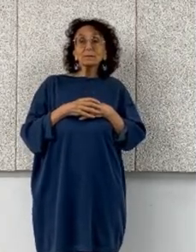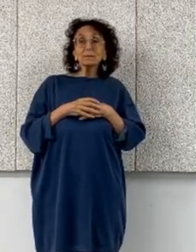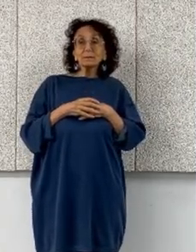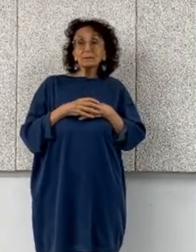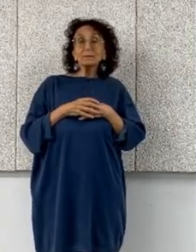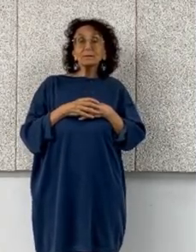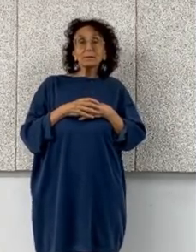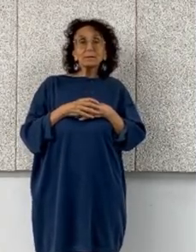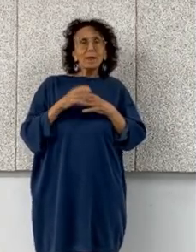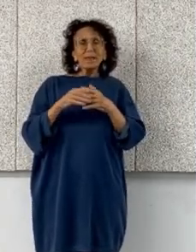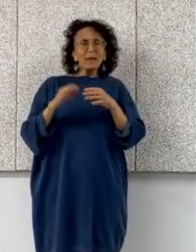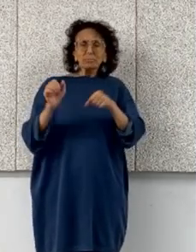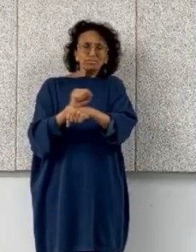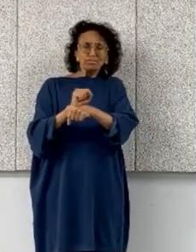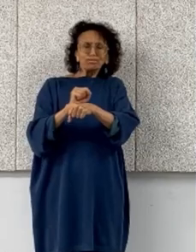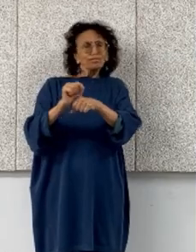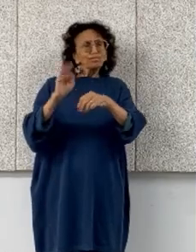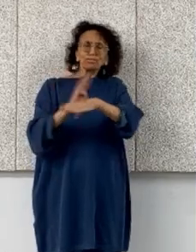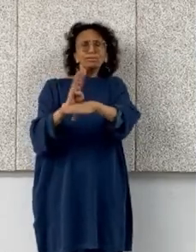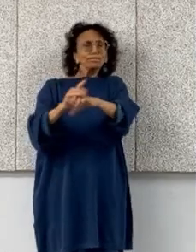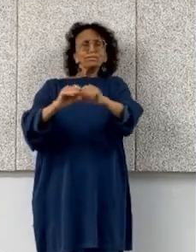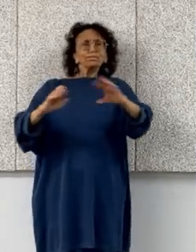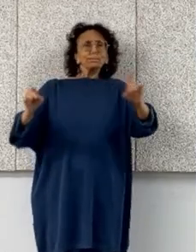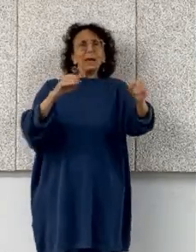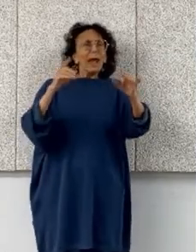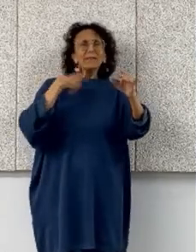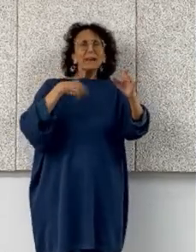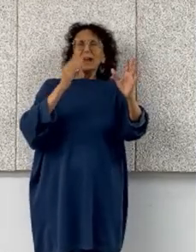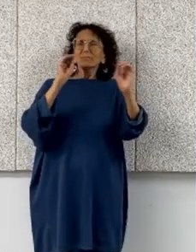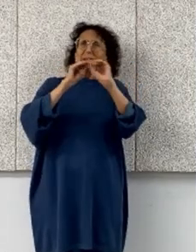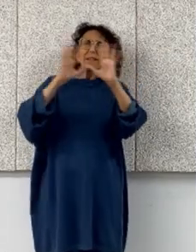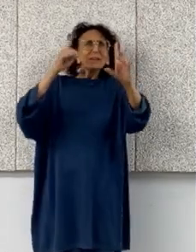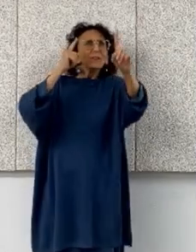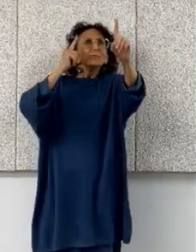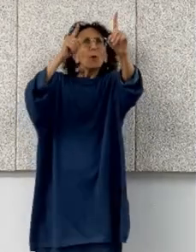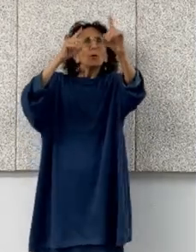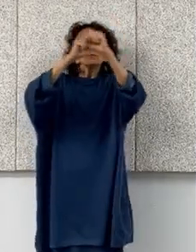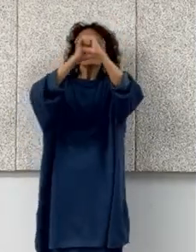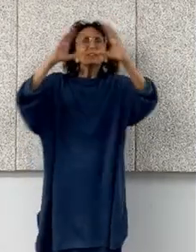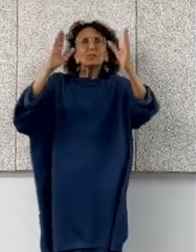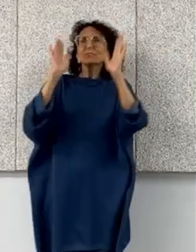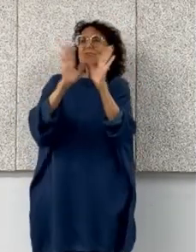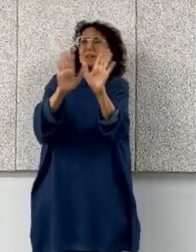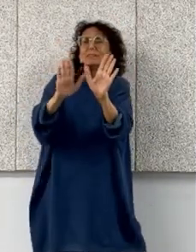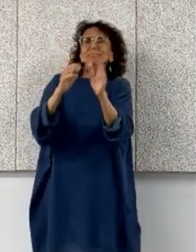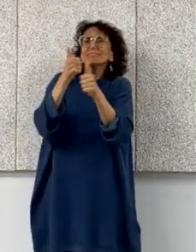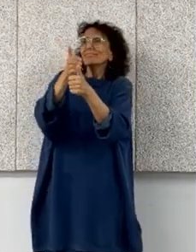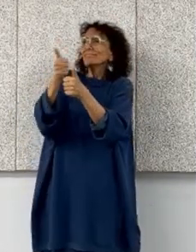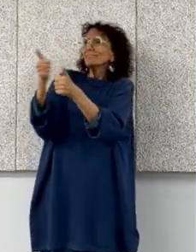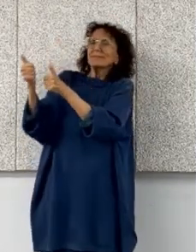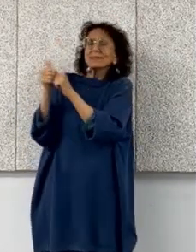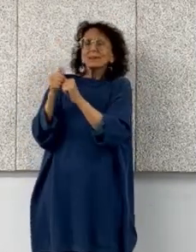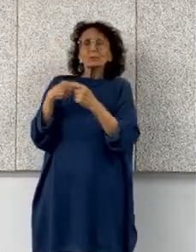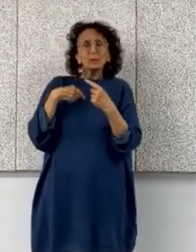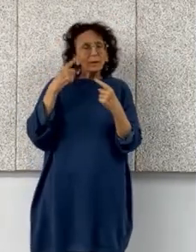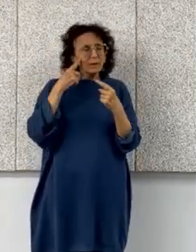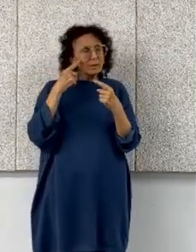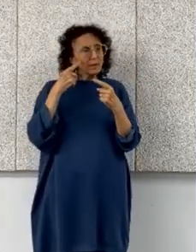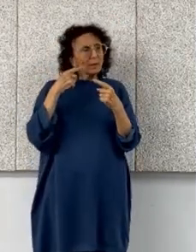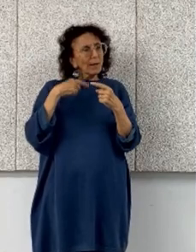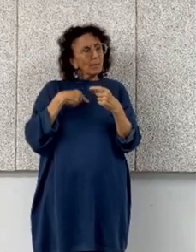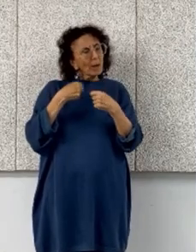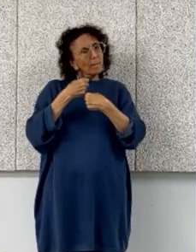so industrious and so visionary, and I think all the time about how am I creating space